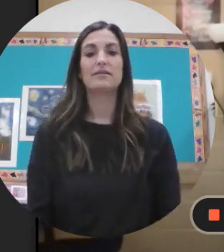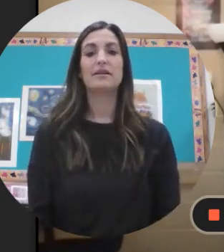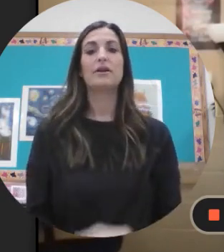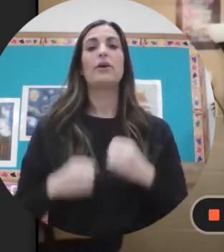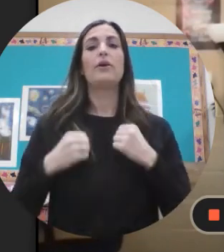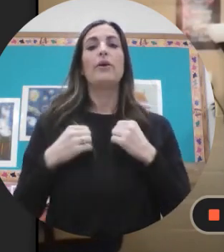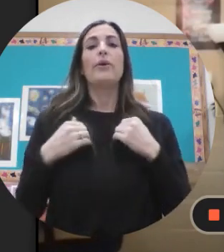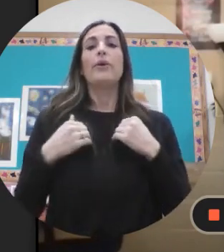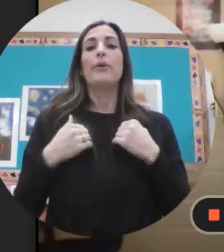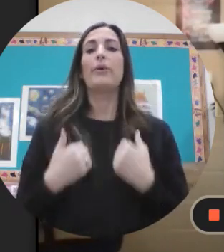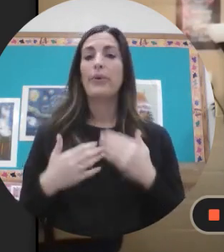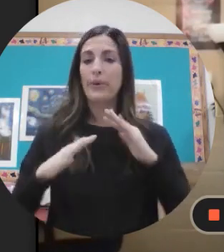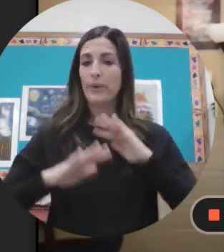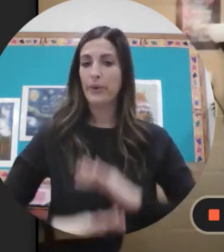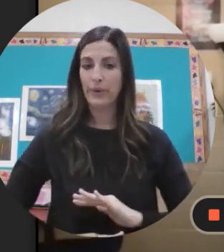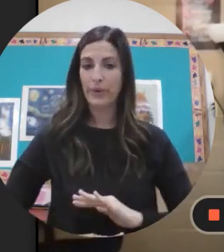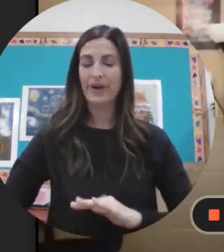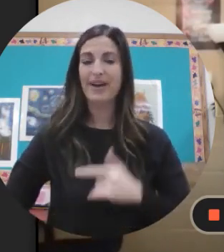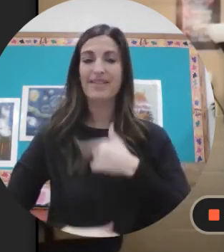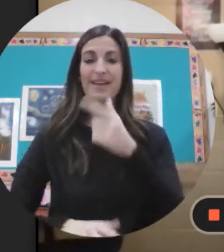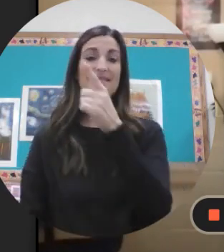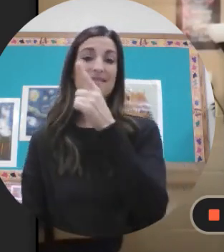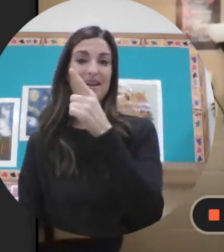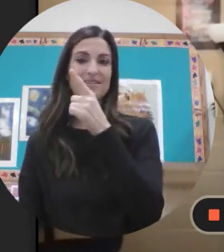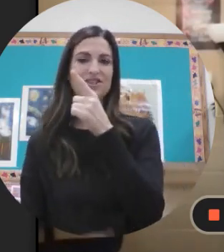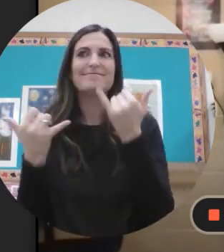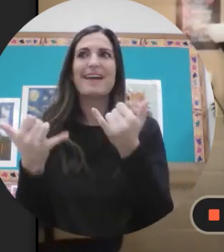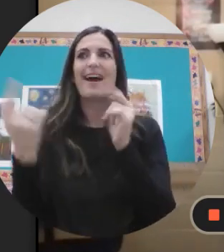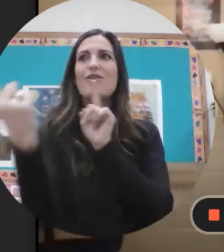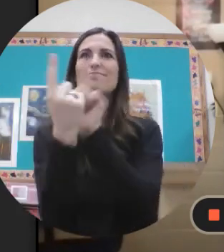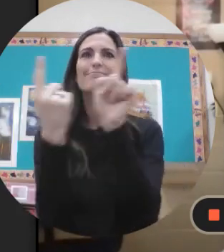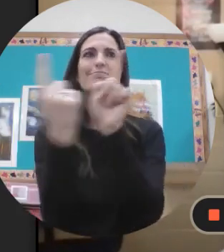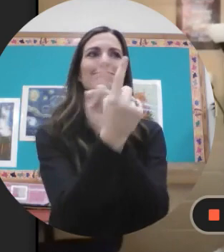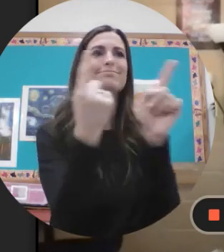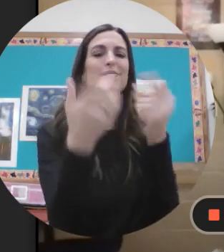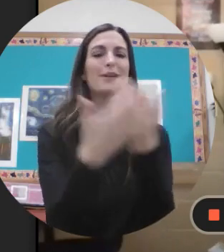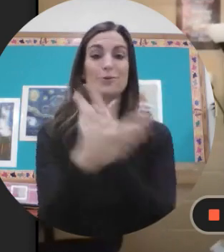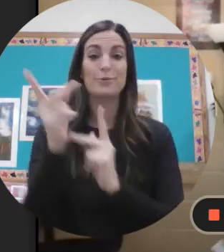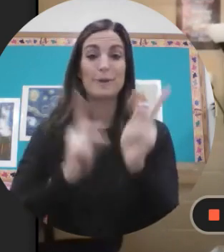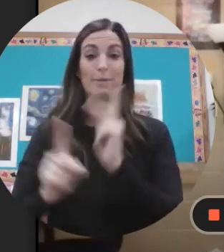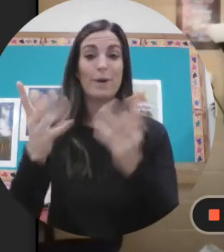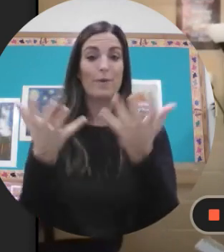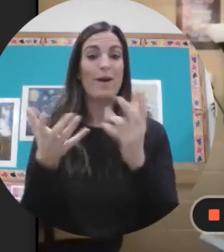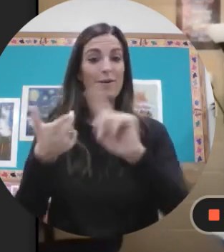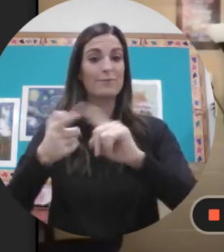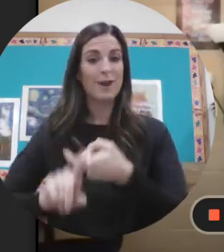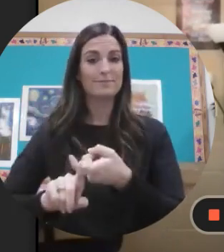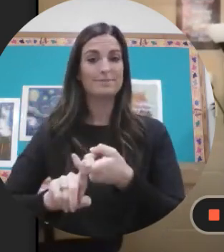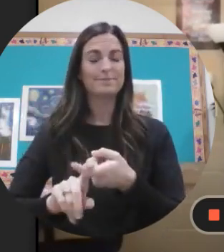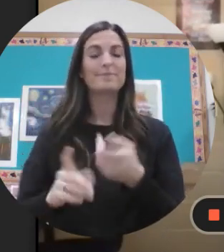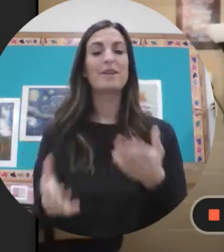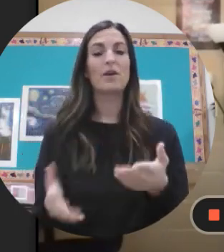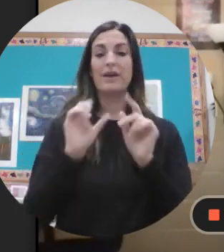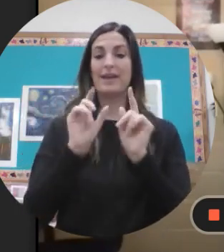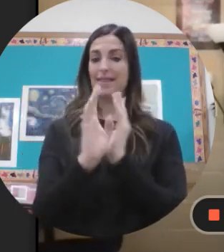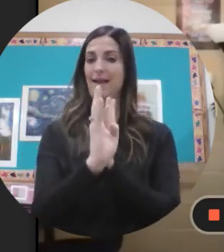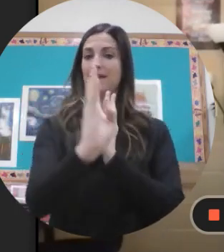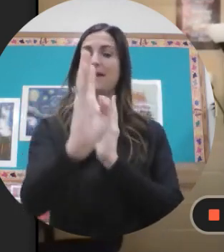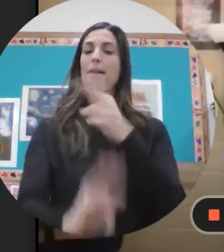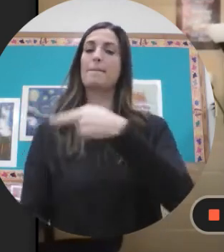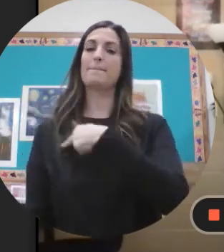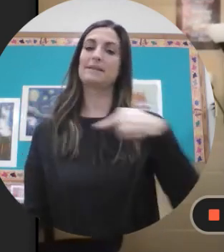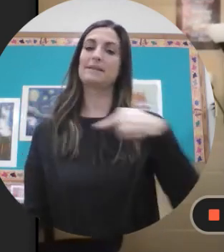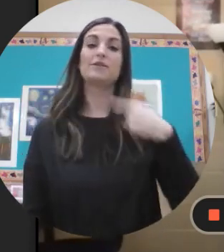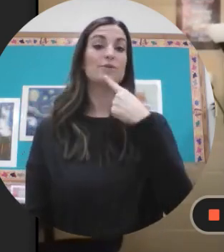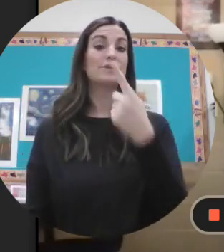lunchtime. Now I could work on making a friend. As we lined up to go to lunch, Miss Huntoon said, "Remember that as fifth graders, you